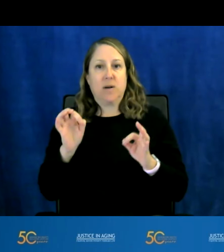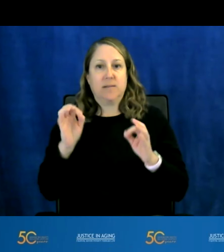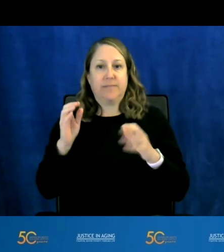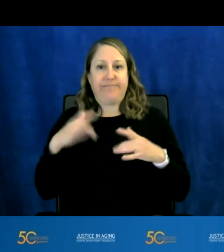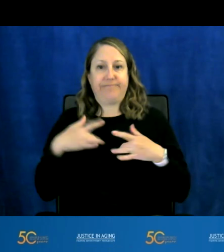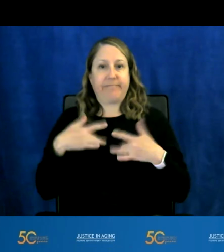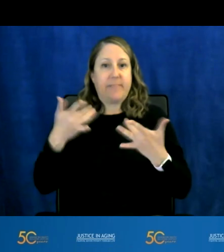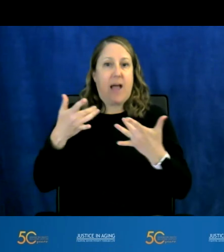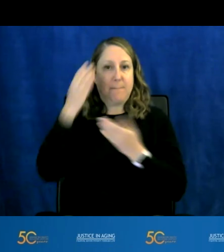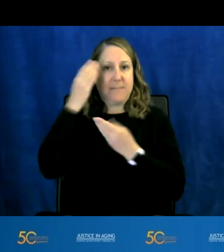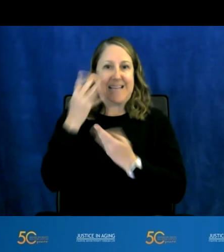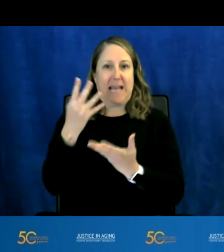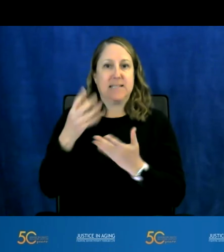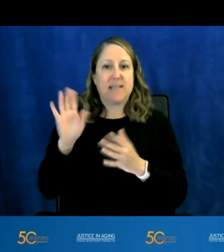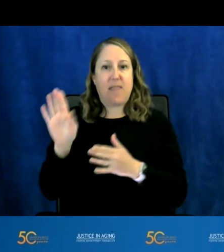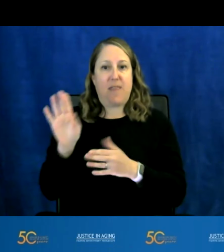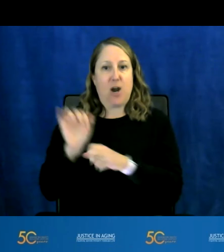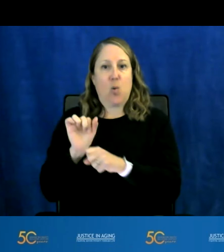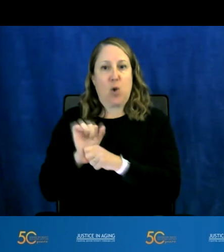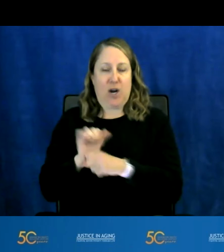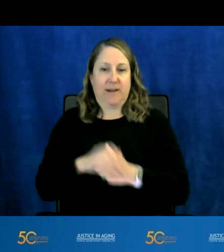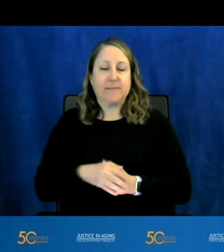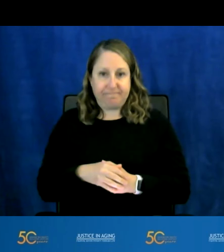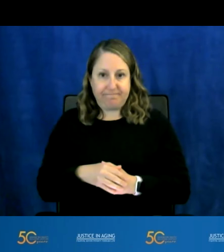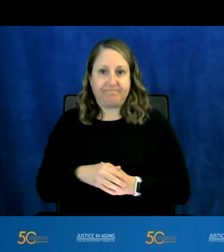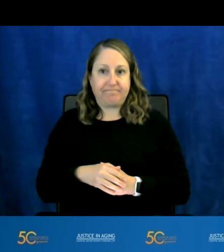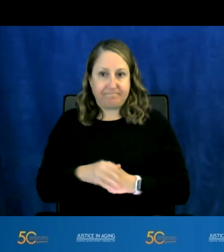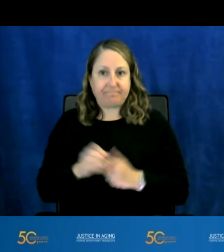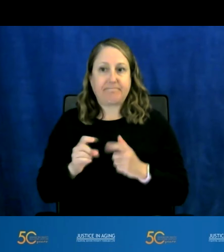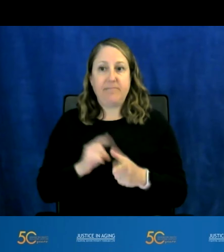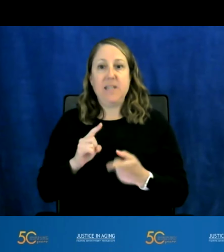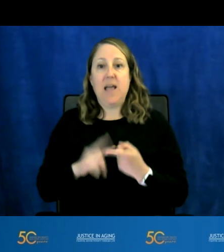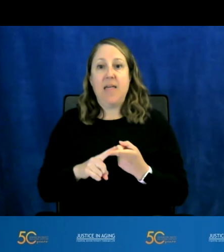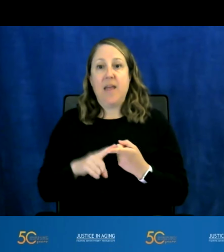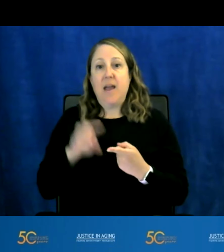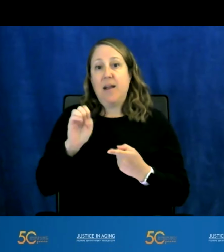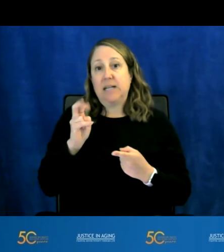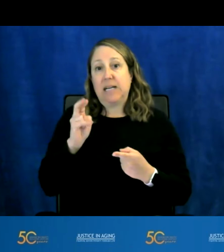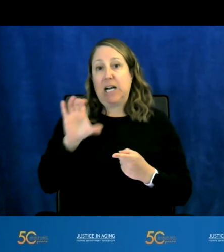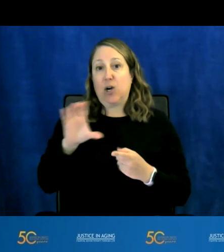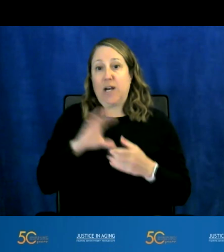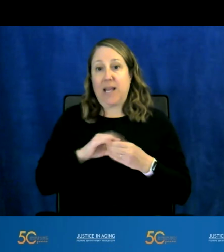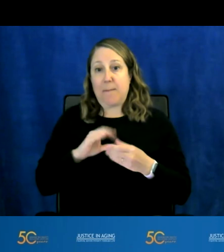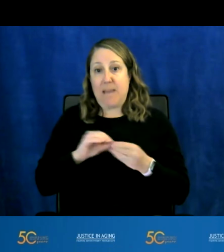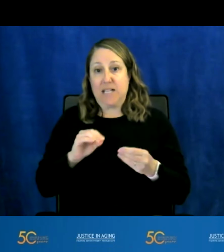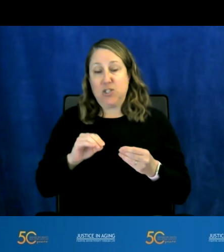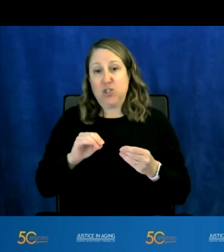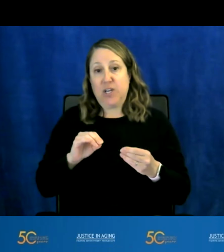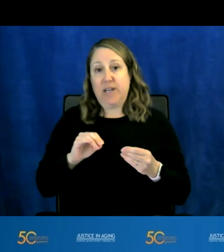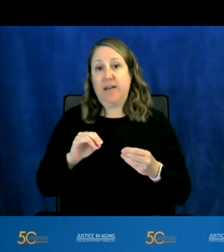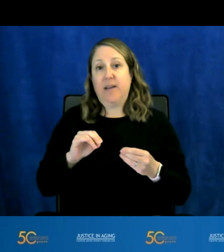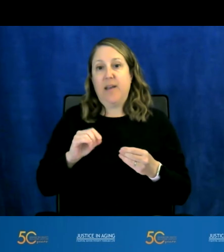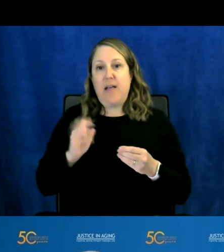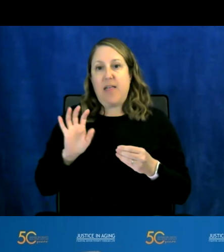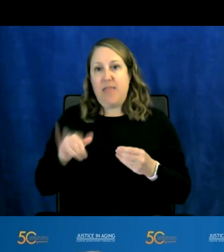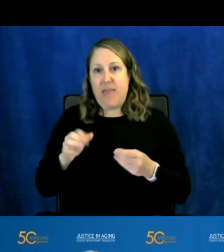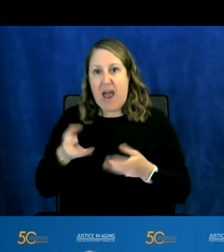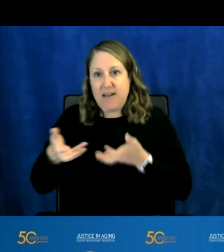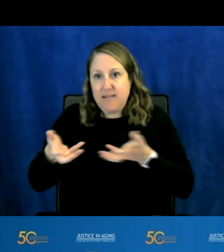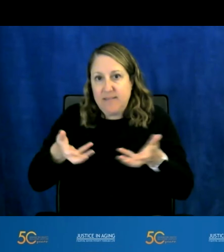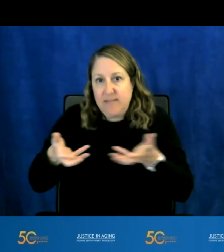doing and the priorities that they've established. And then, as Eric mentioned, it's the engagement part is